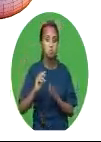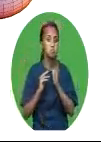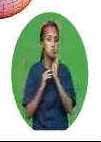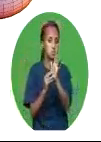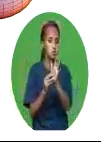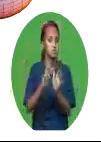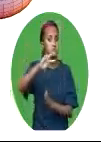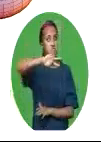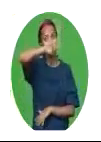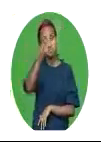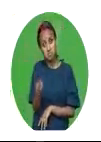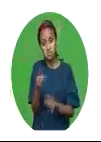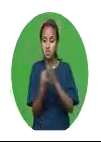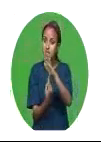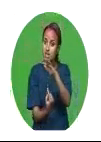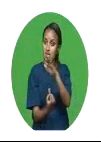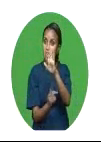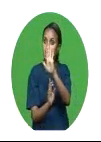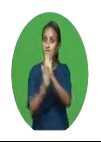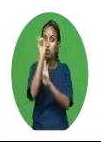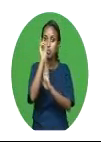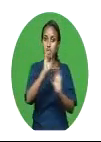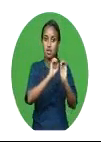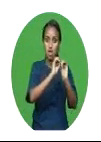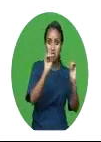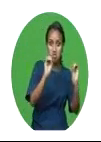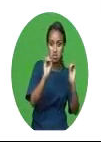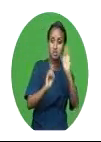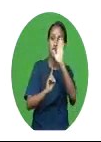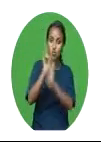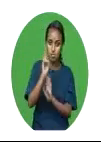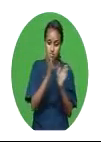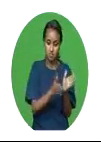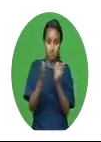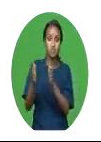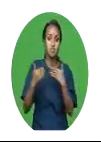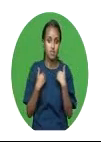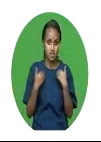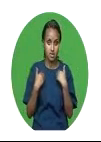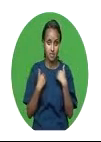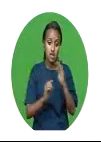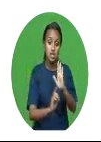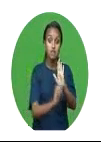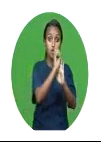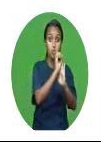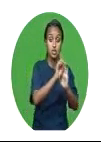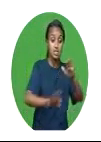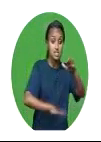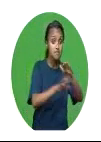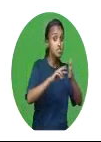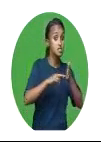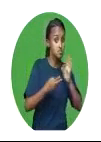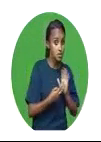surface. They are developable and non-developable surfaces. A developable surface